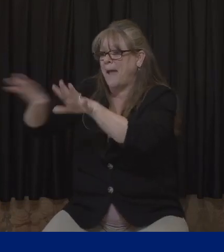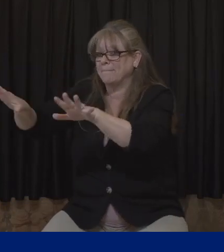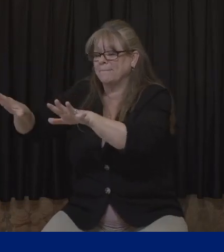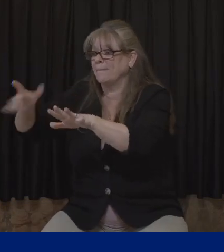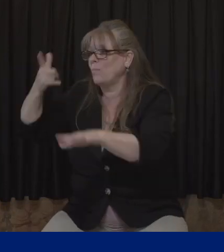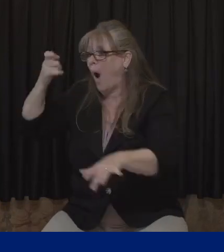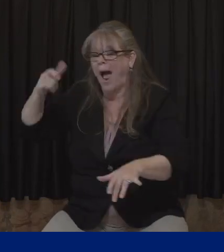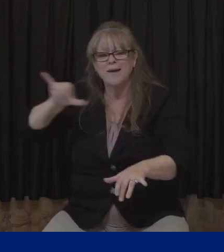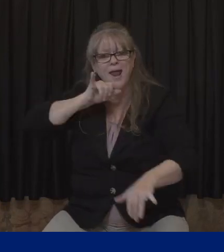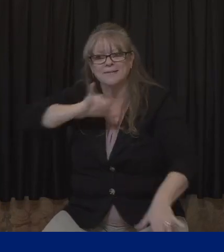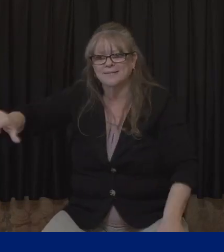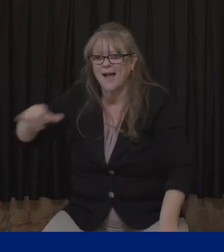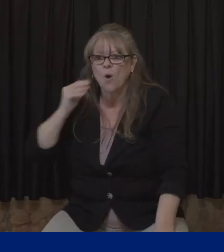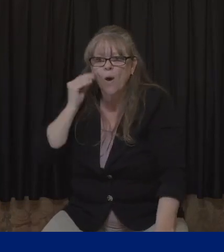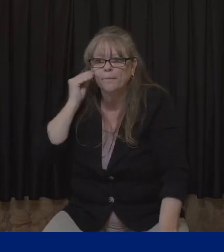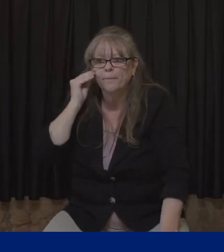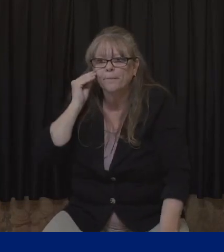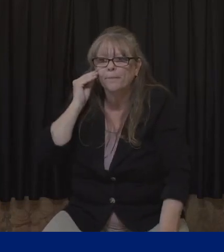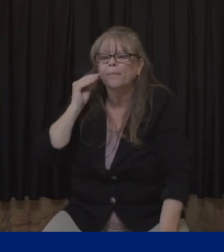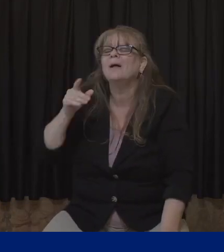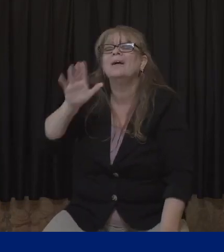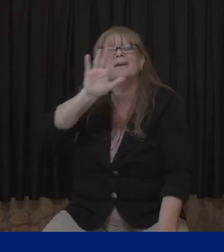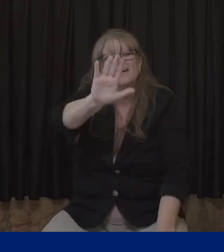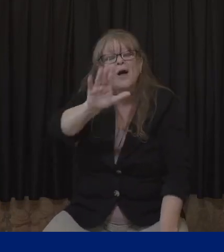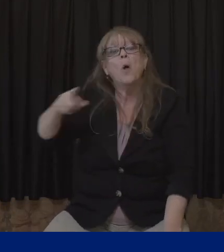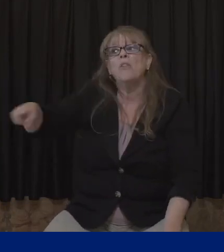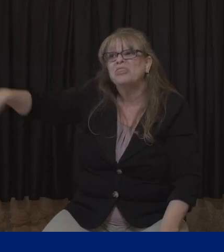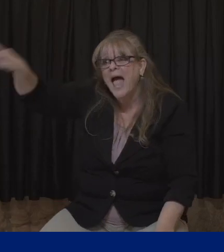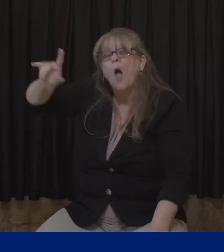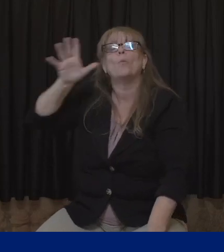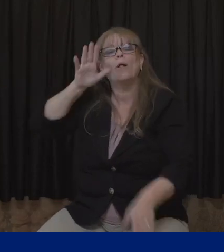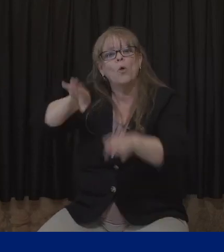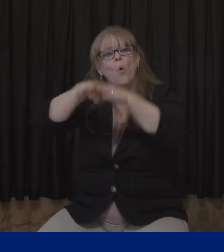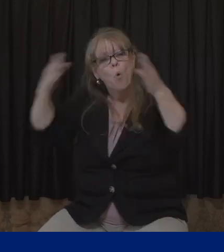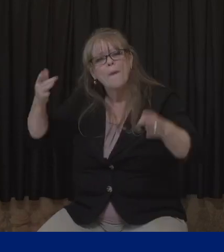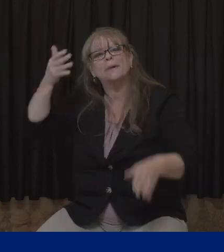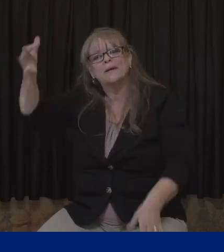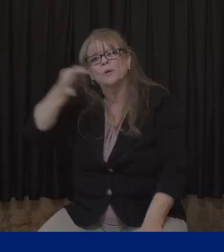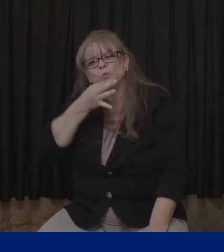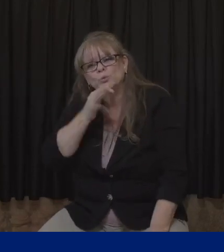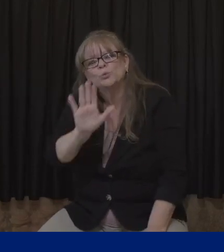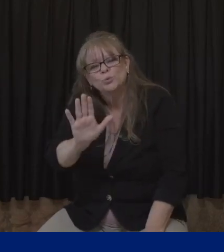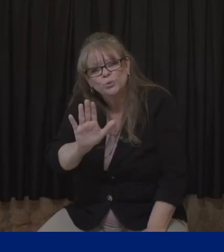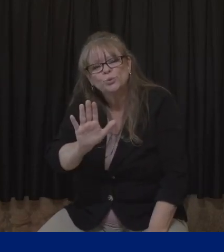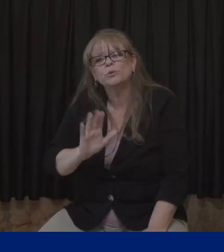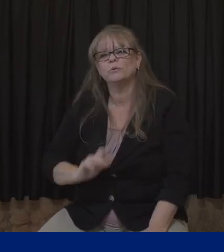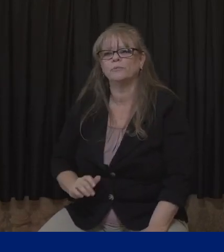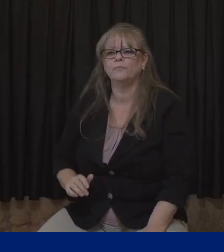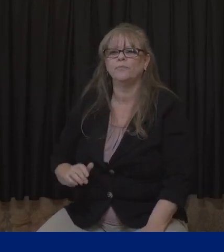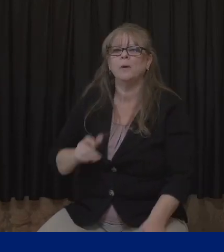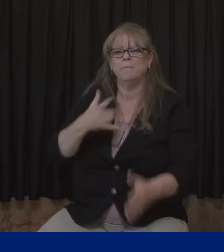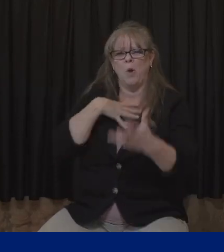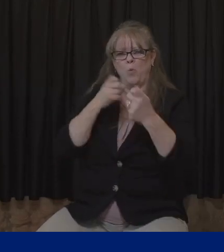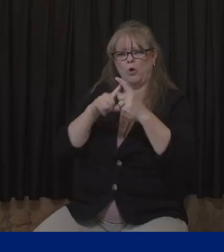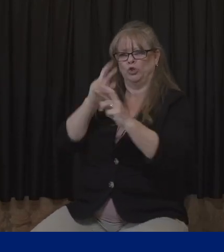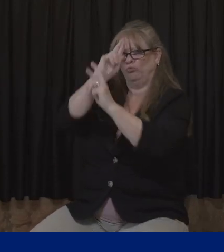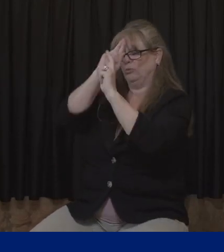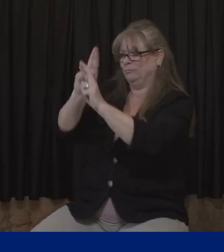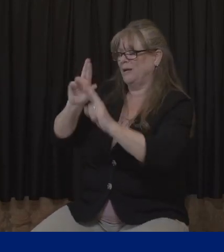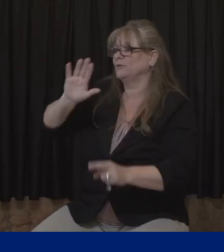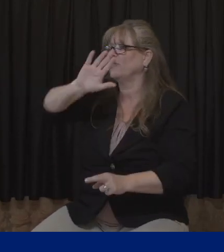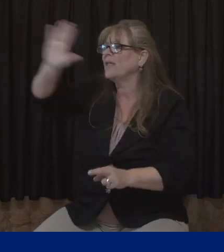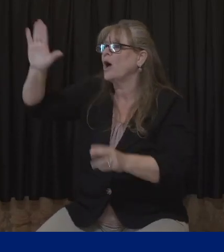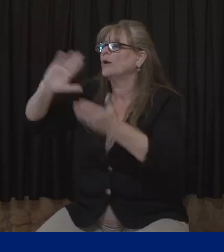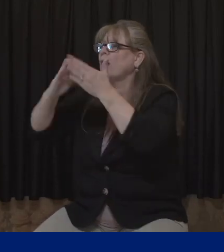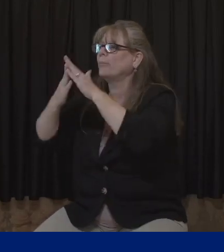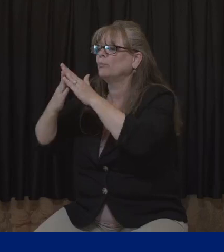parks, and they will be open again. And we hope it's sooner rather than later, but we're really important that we respect the wishes of those communities. And there's two things that we